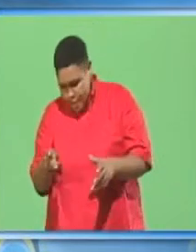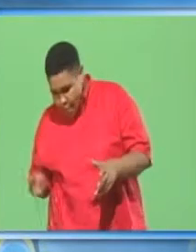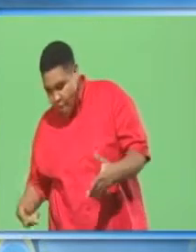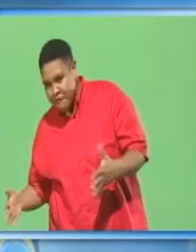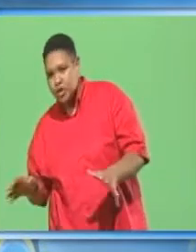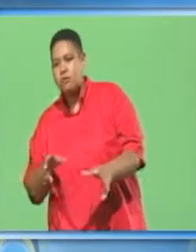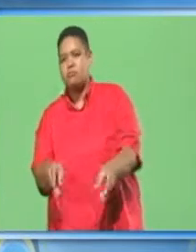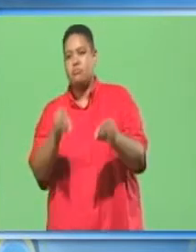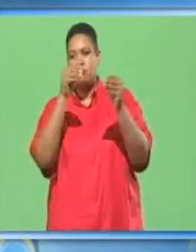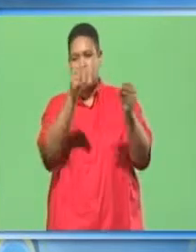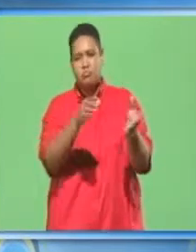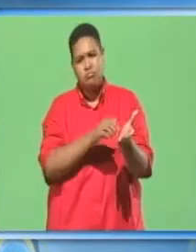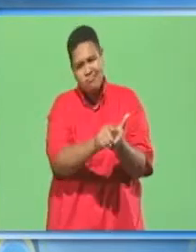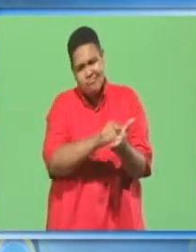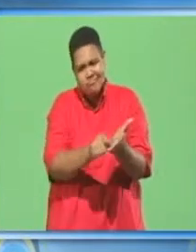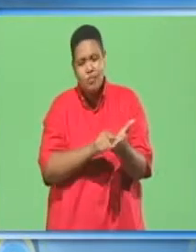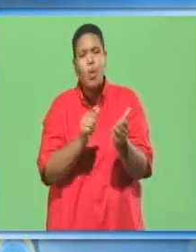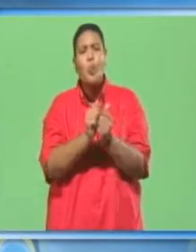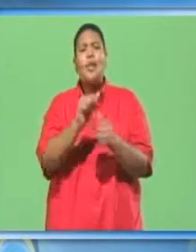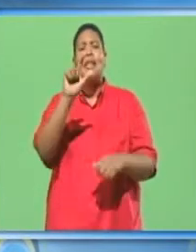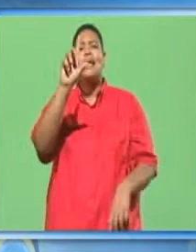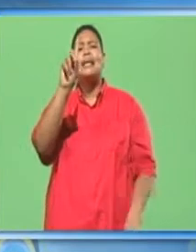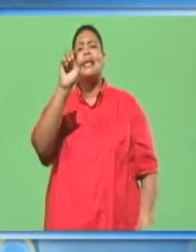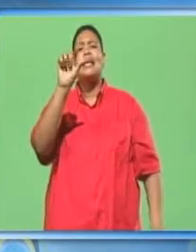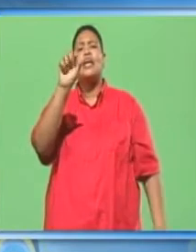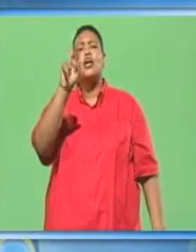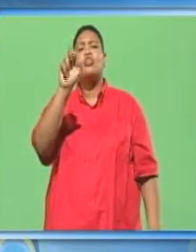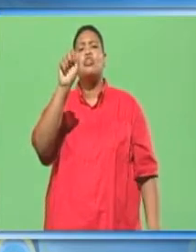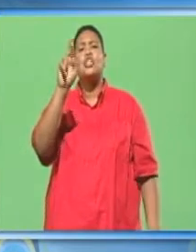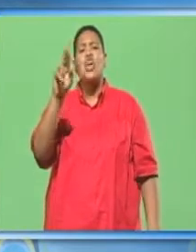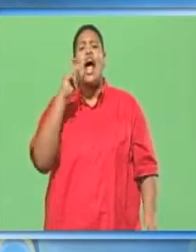a degreaser and a hard bristle brush.